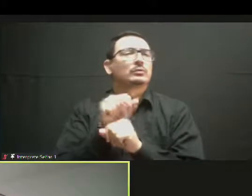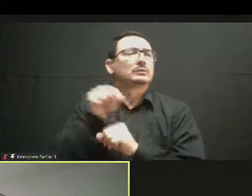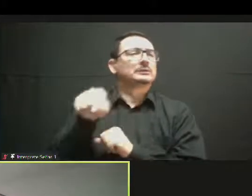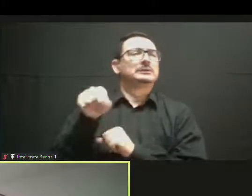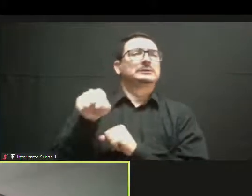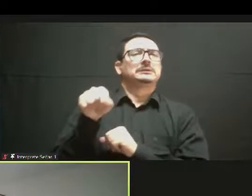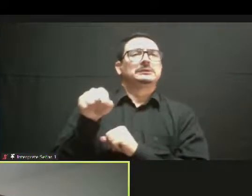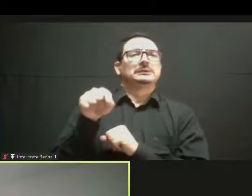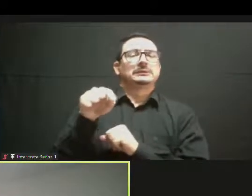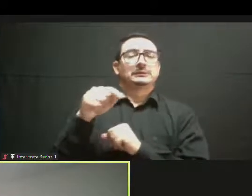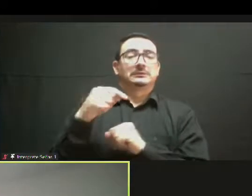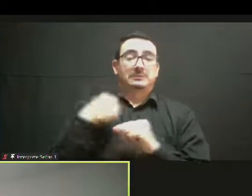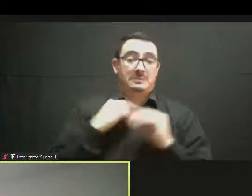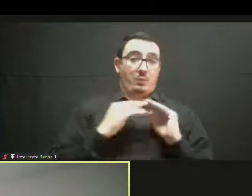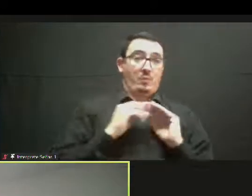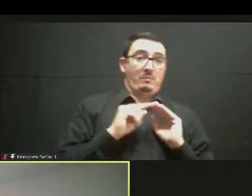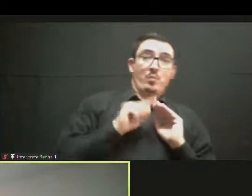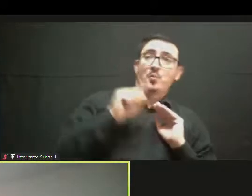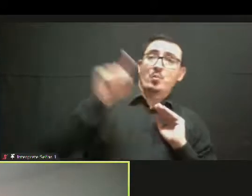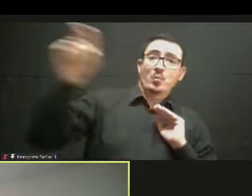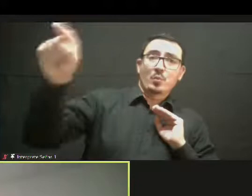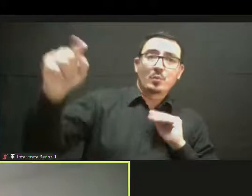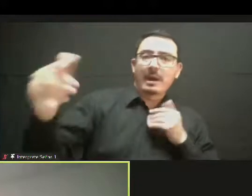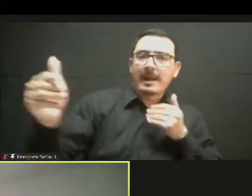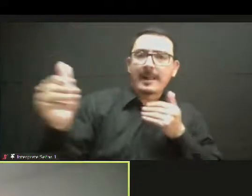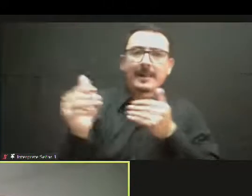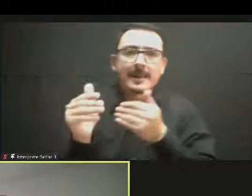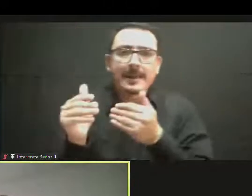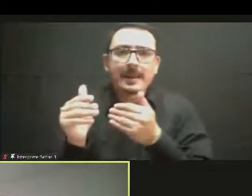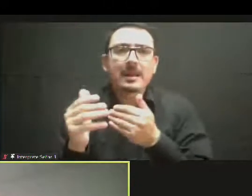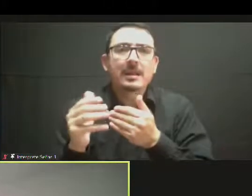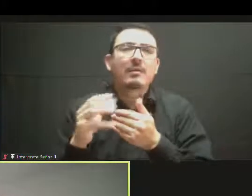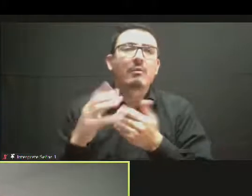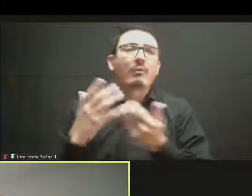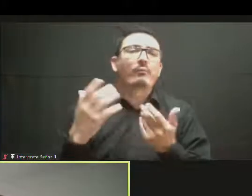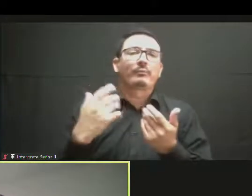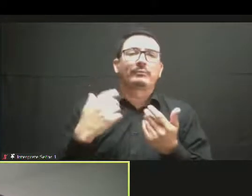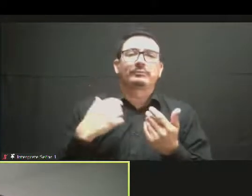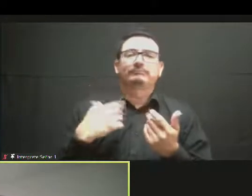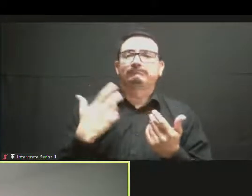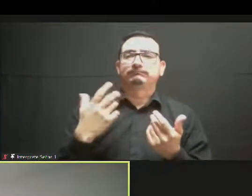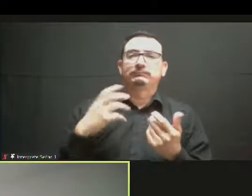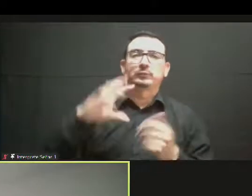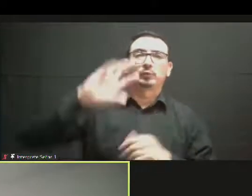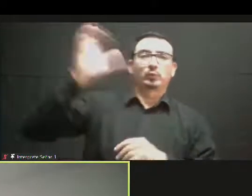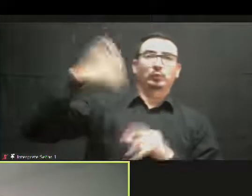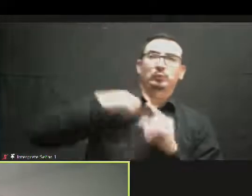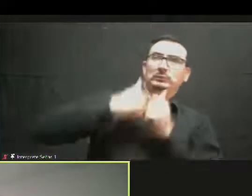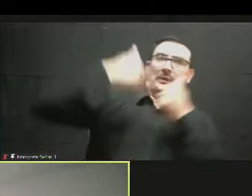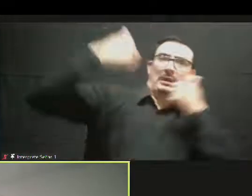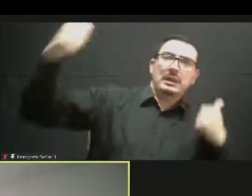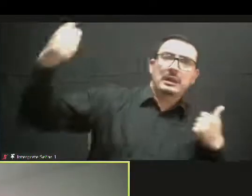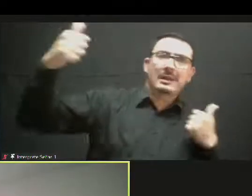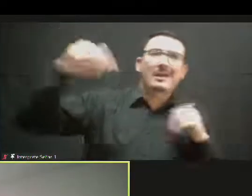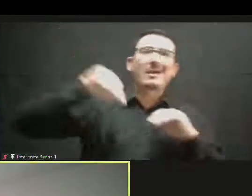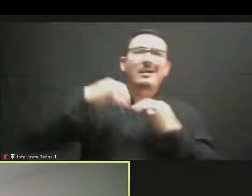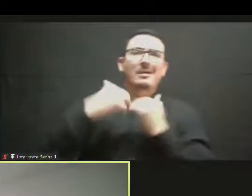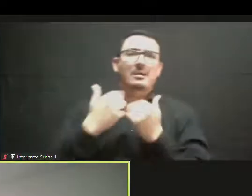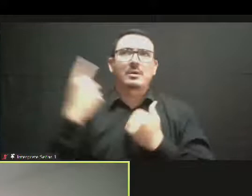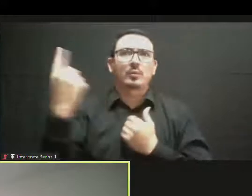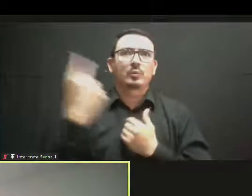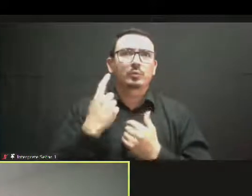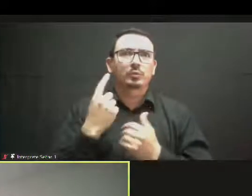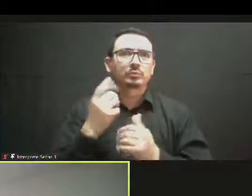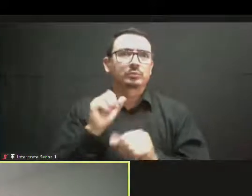that when you promote manufacturing, simultaneously you're bringing also services operations and high level services,